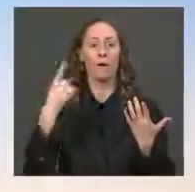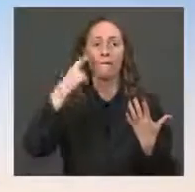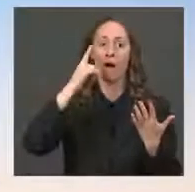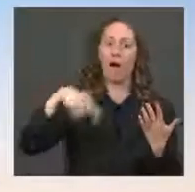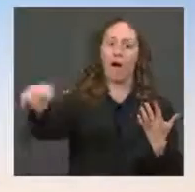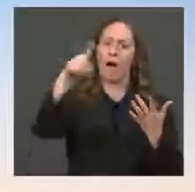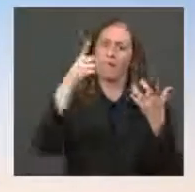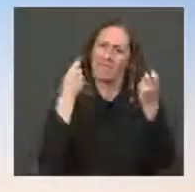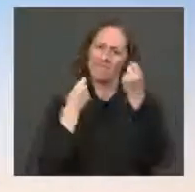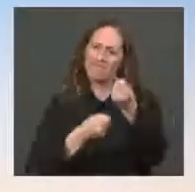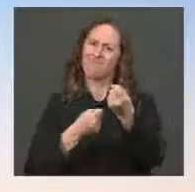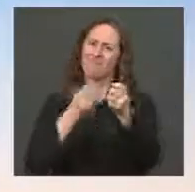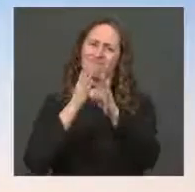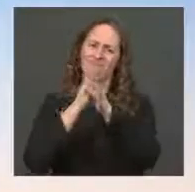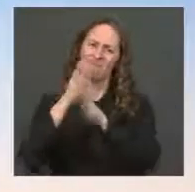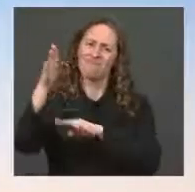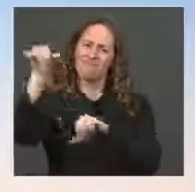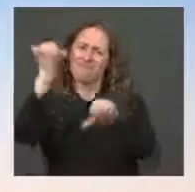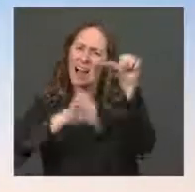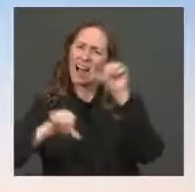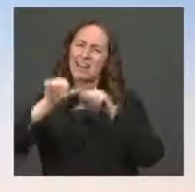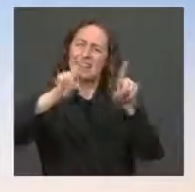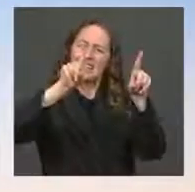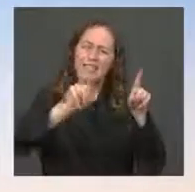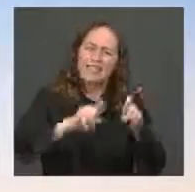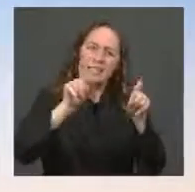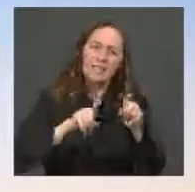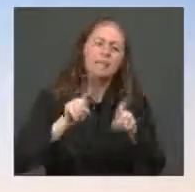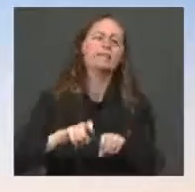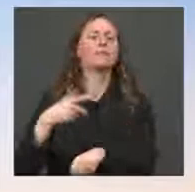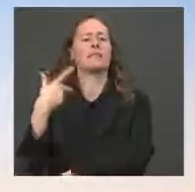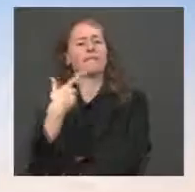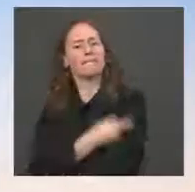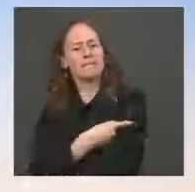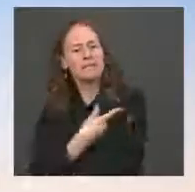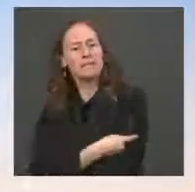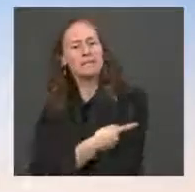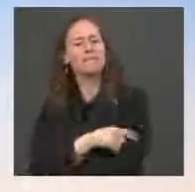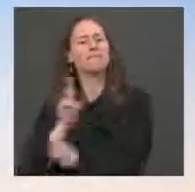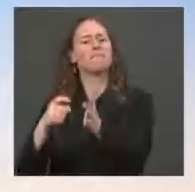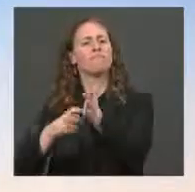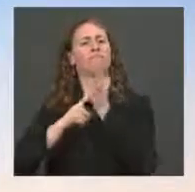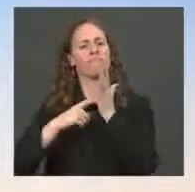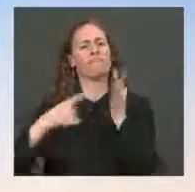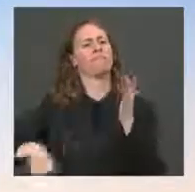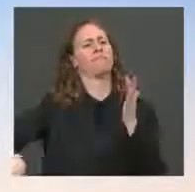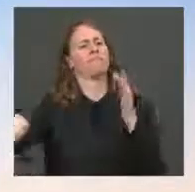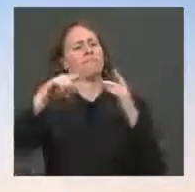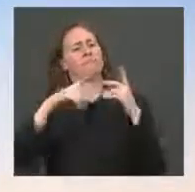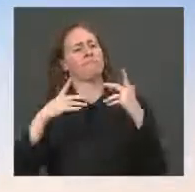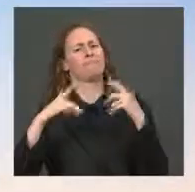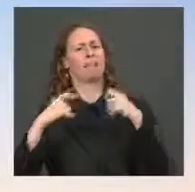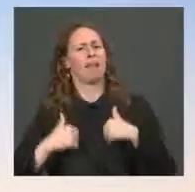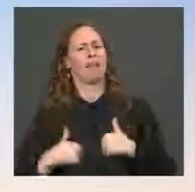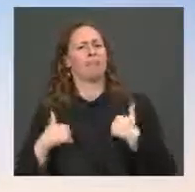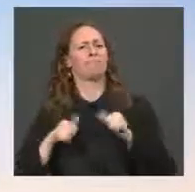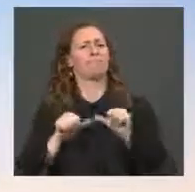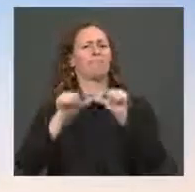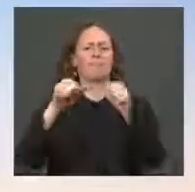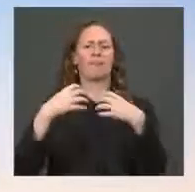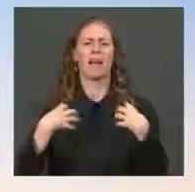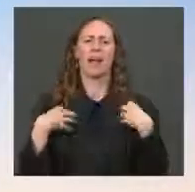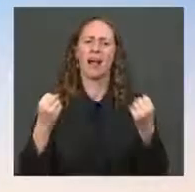testing, for steps that will protect more people and save more lives. And there's extensive data from last night that shows that Californians